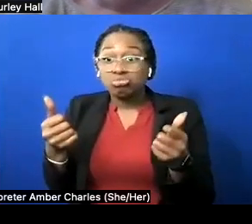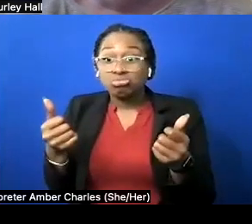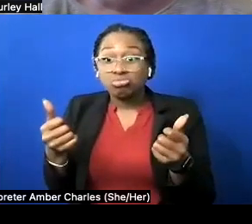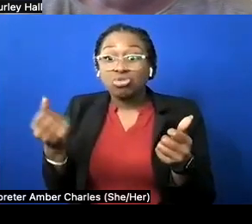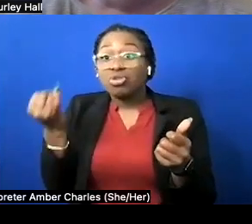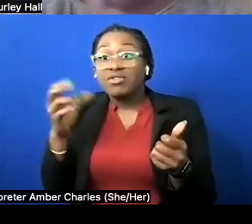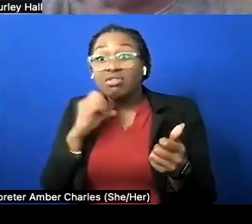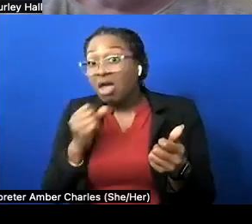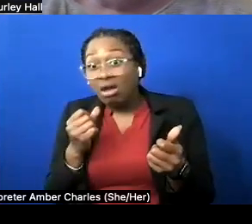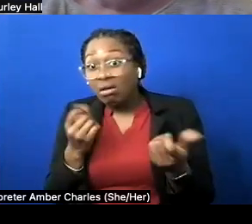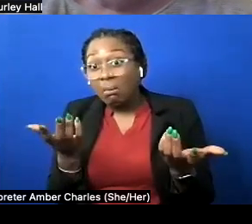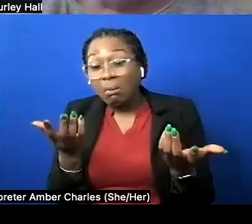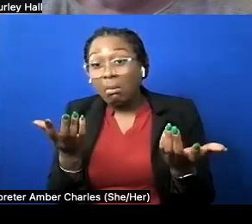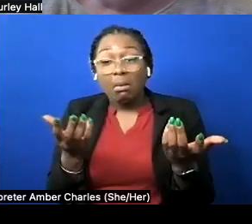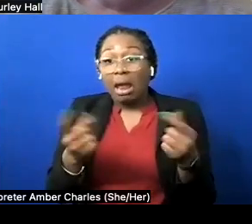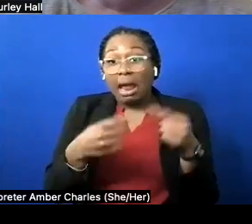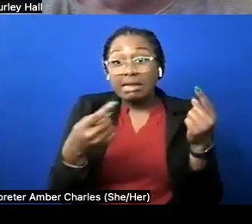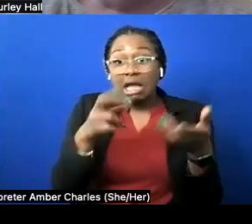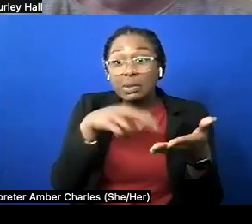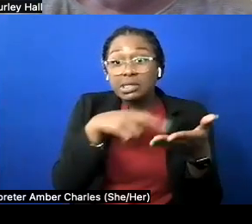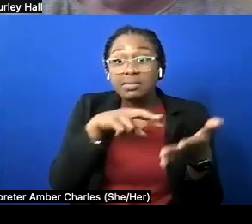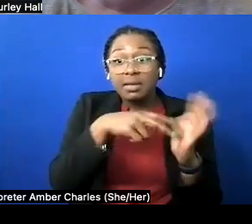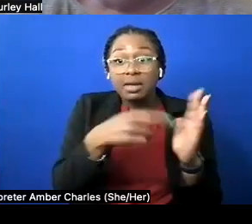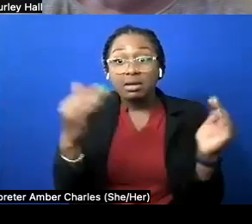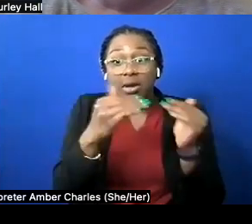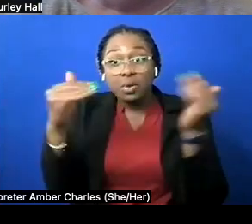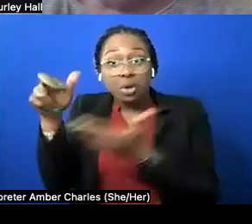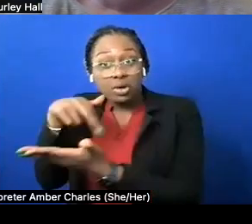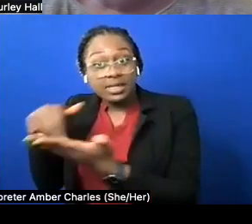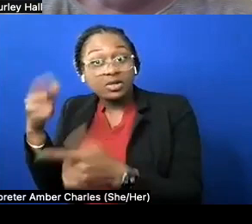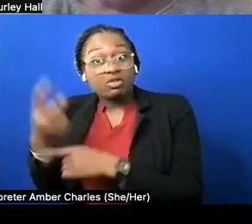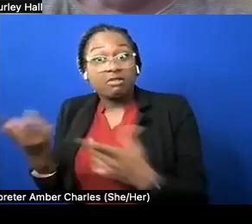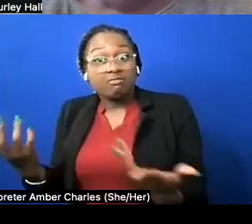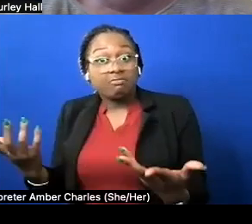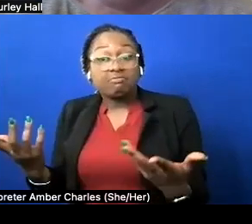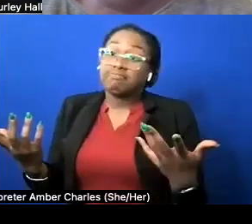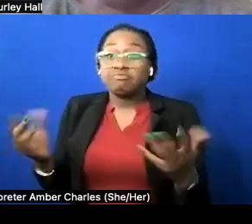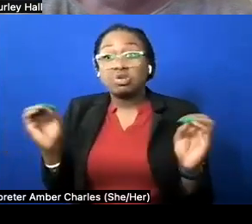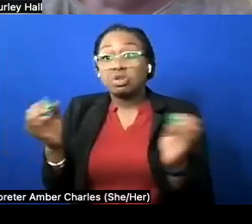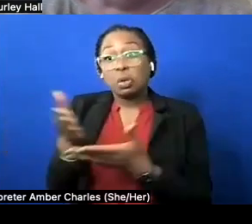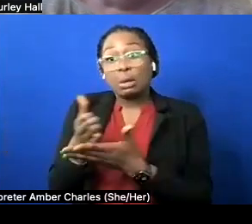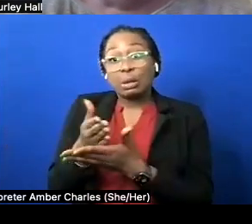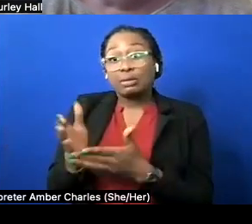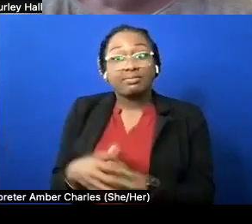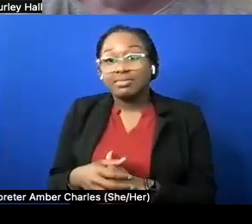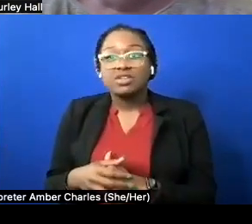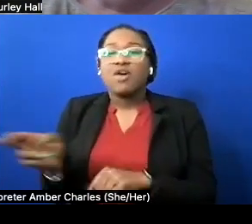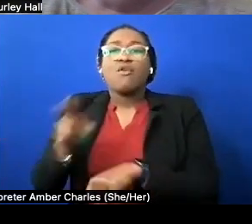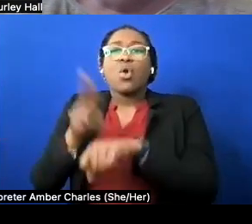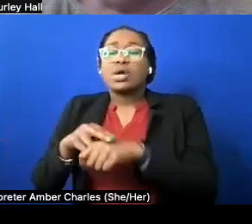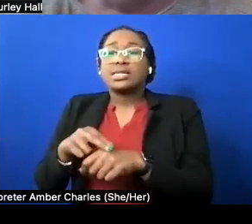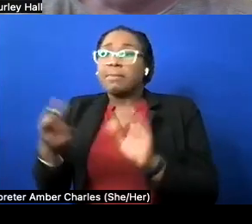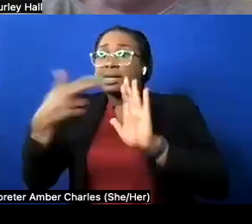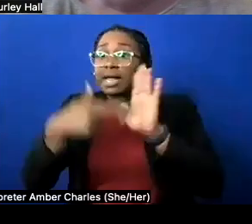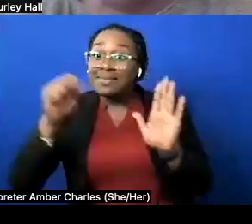know, anti-racist, then you're racist. If you're not an ally, then you're racist. Like there's no middle ground. So of course, everyone's going to sign up and say, yes, I'm